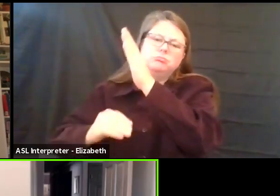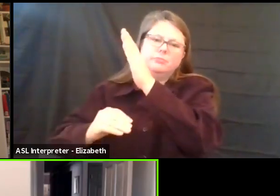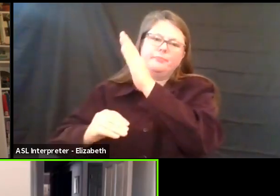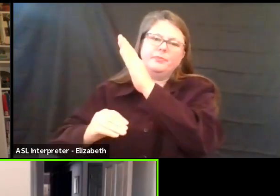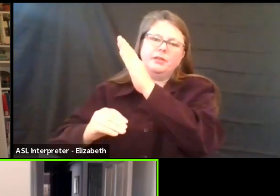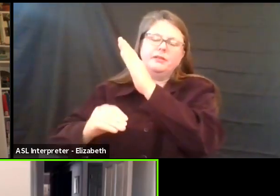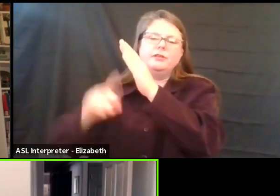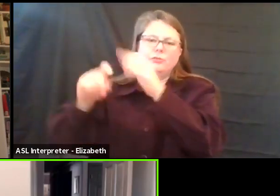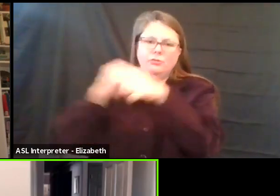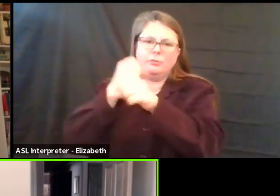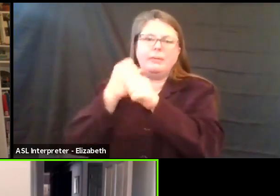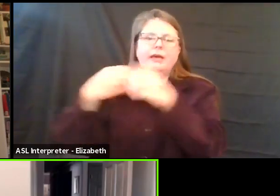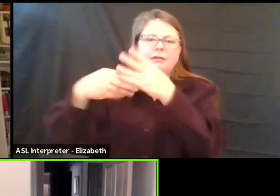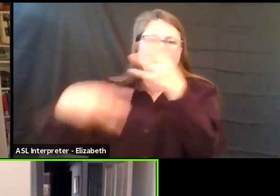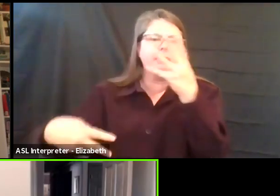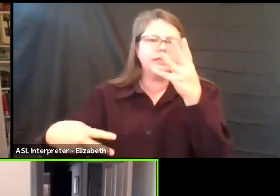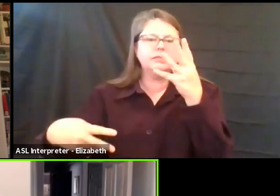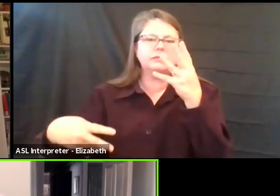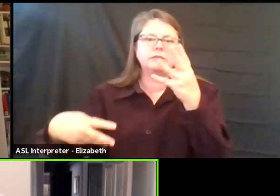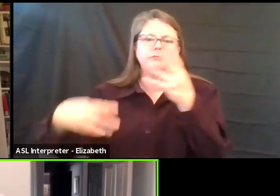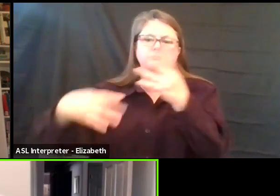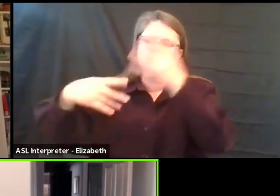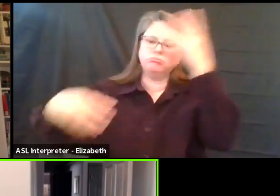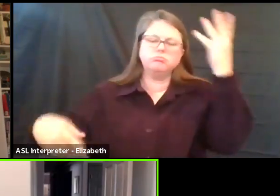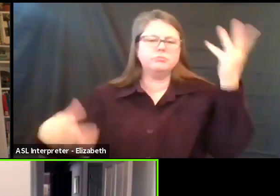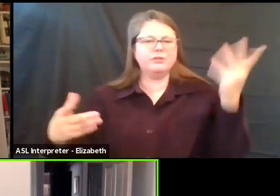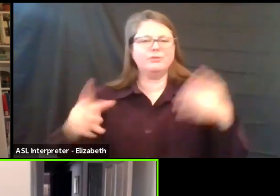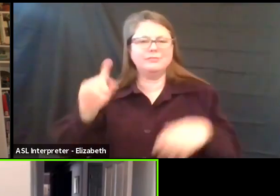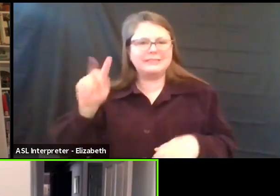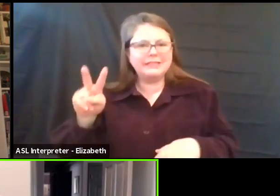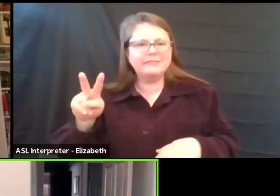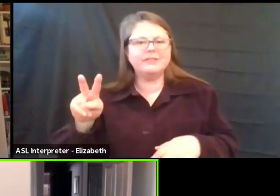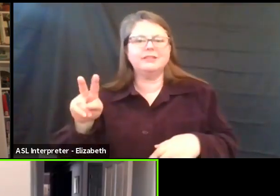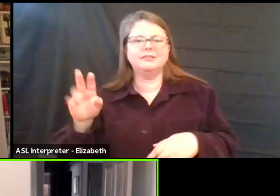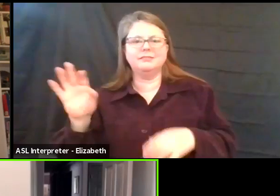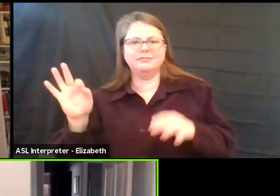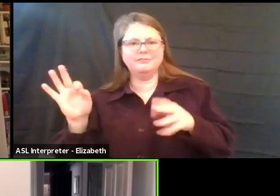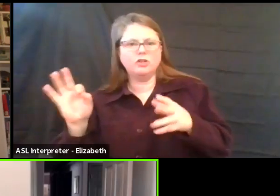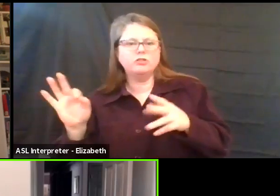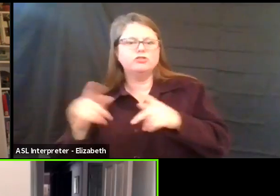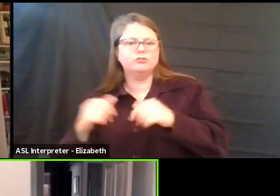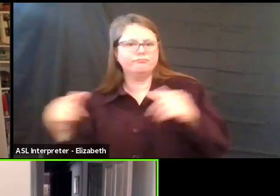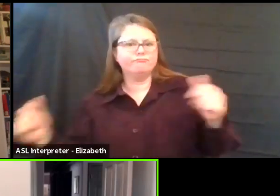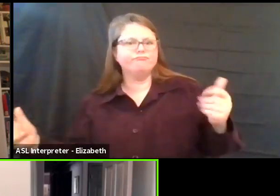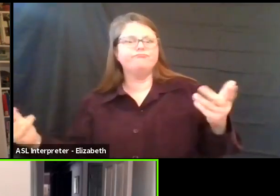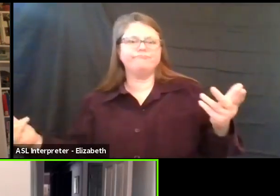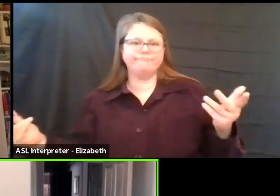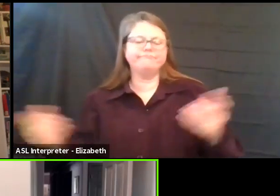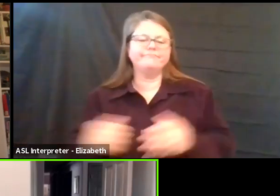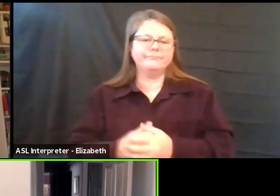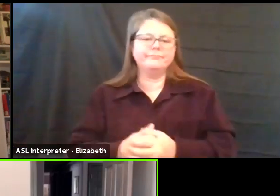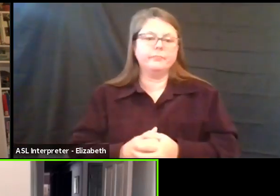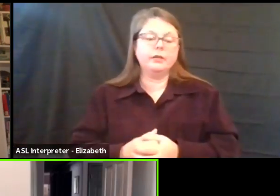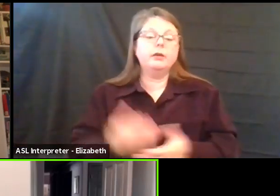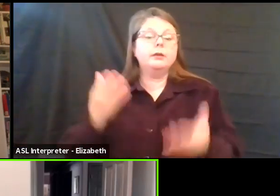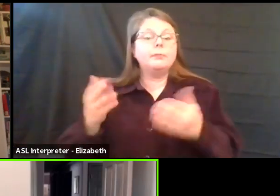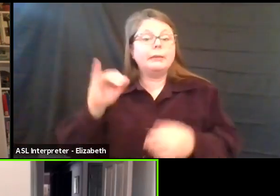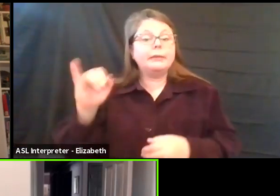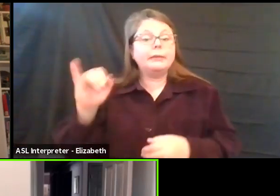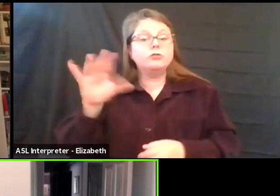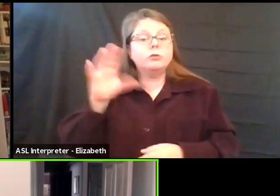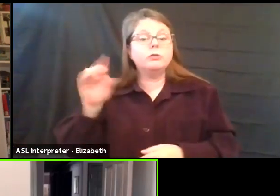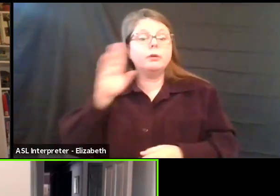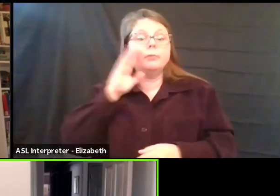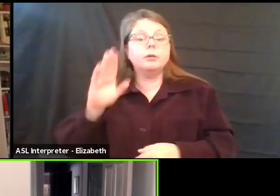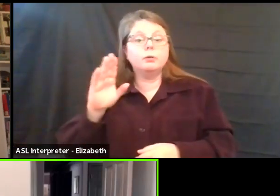insurance company settles the claim ultimately. Insurance companies may come out and offer money right up front.